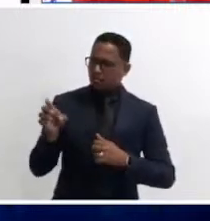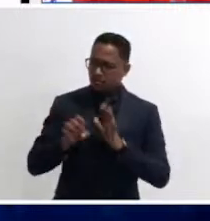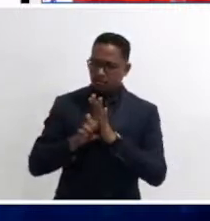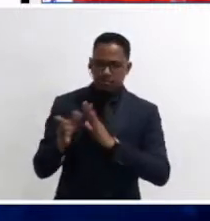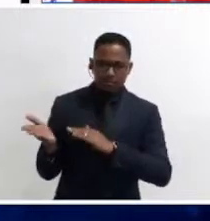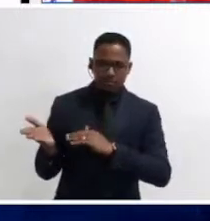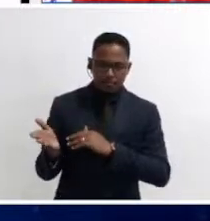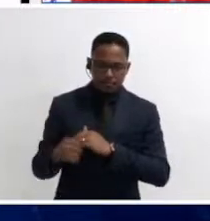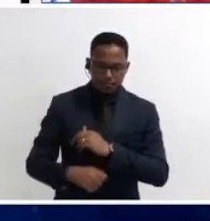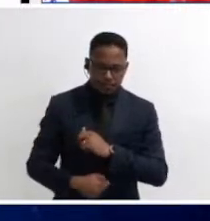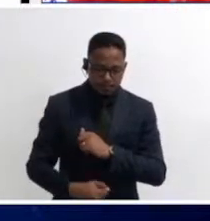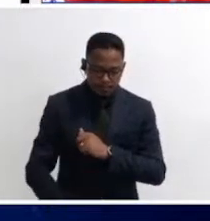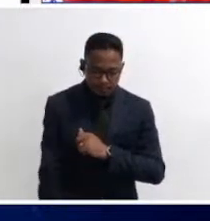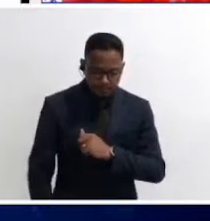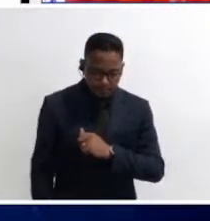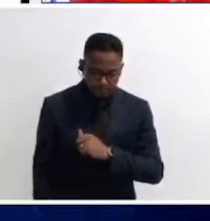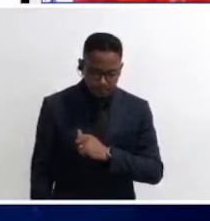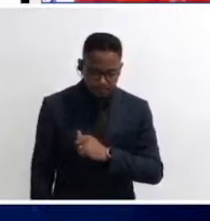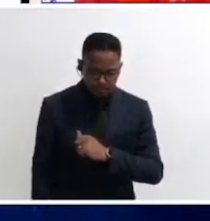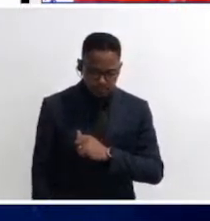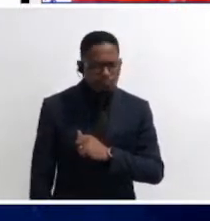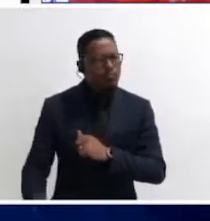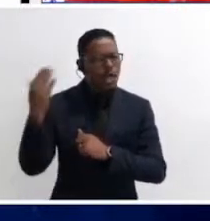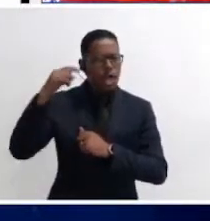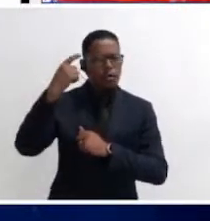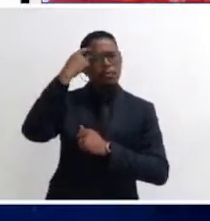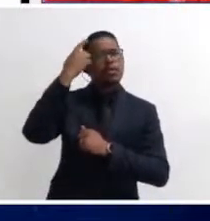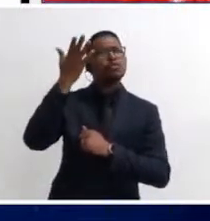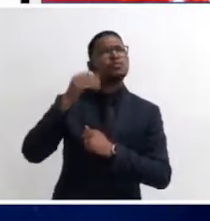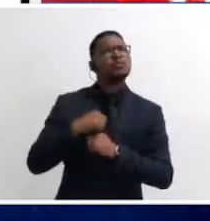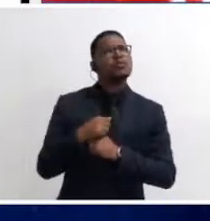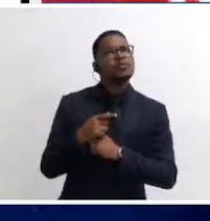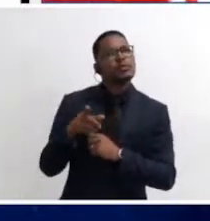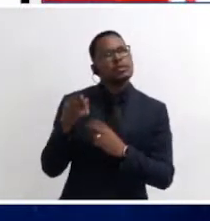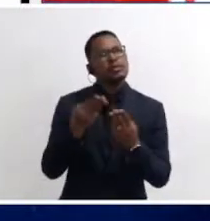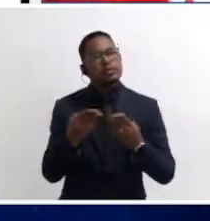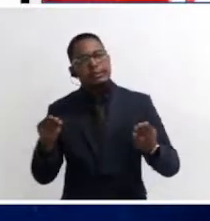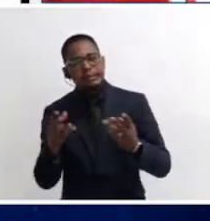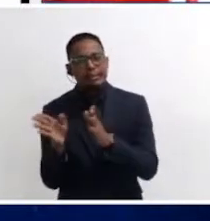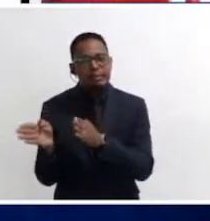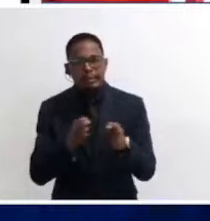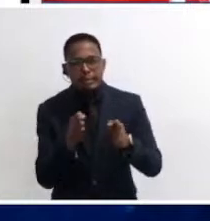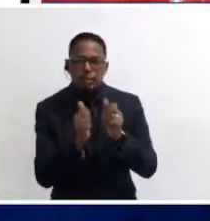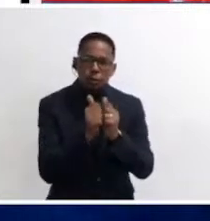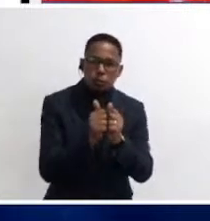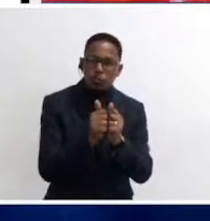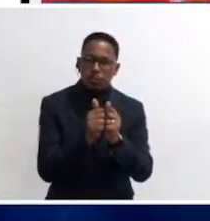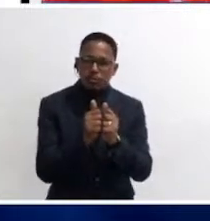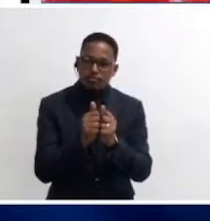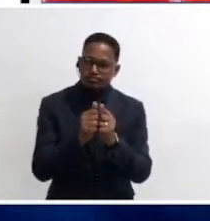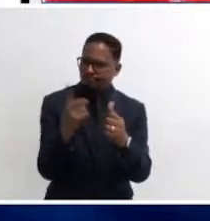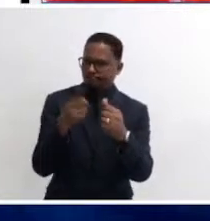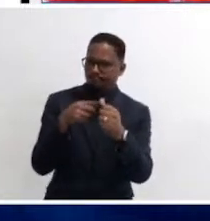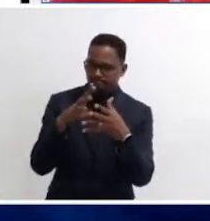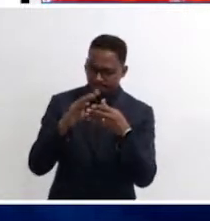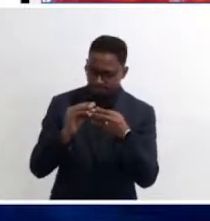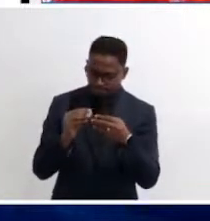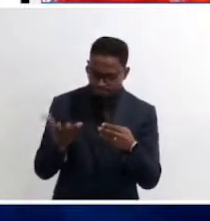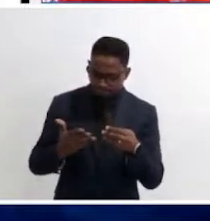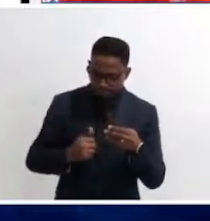So I thought one way to organize this kind of material is talk about building blocks. So to me, a building block is kind of